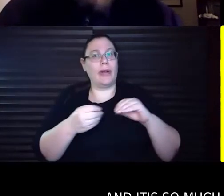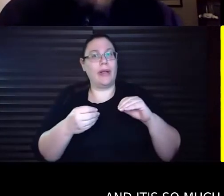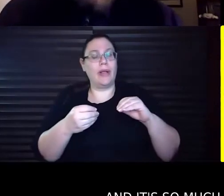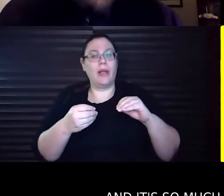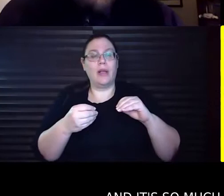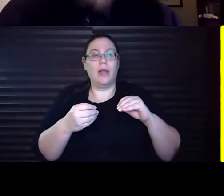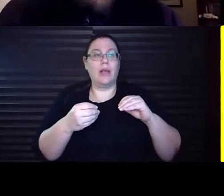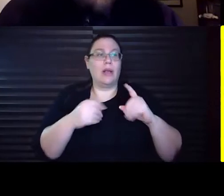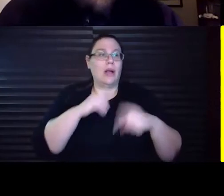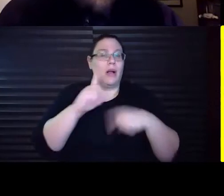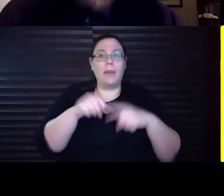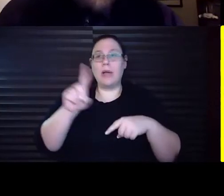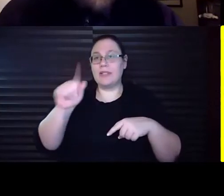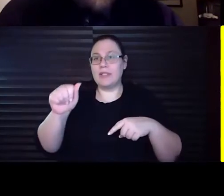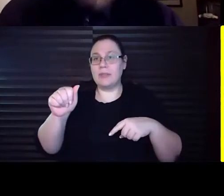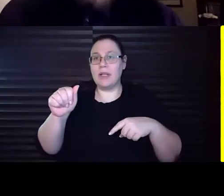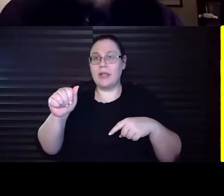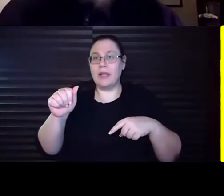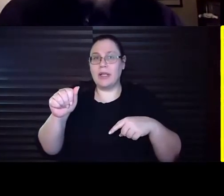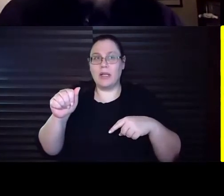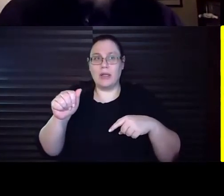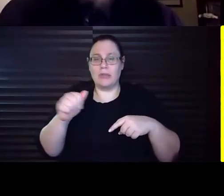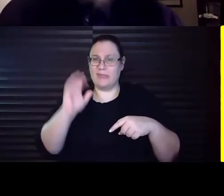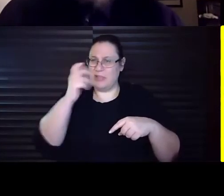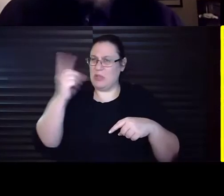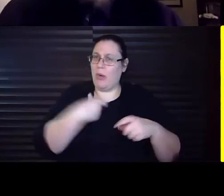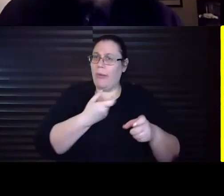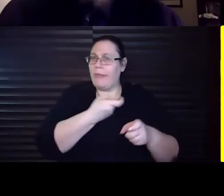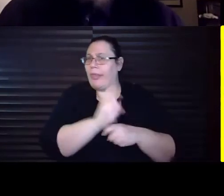about disability without screwing it up?